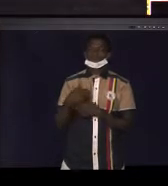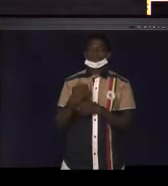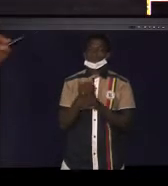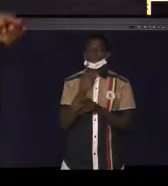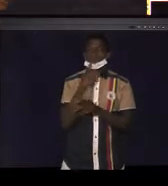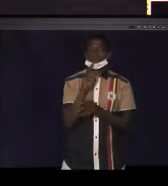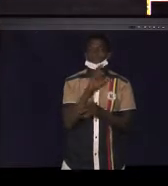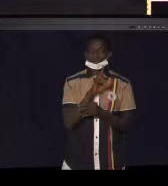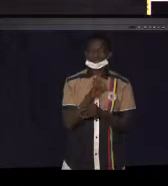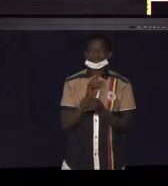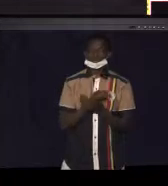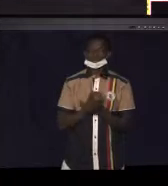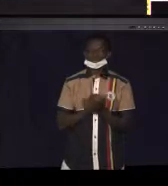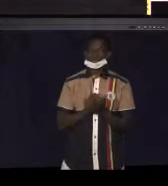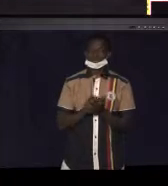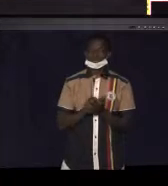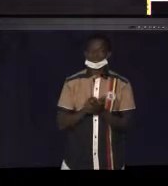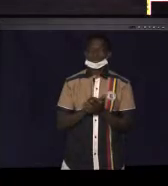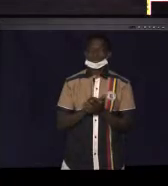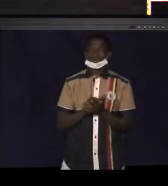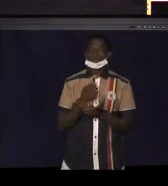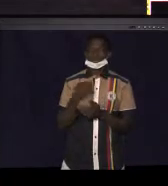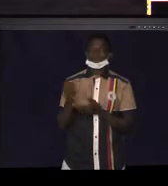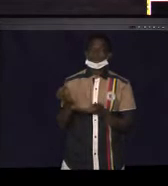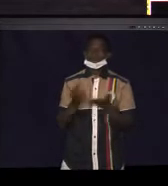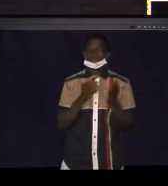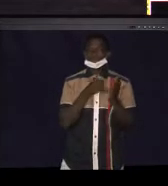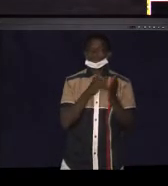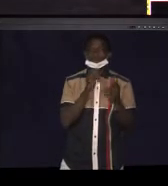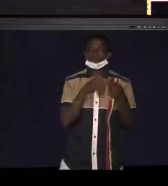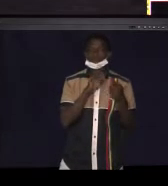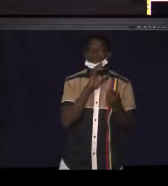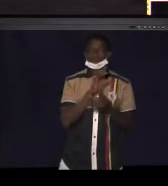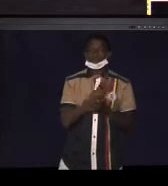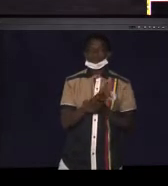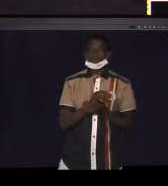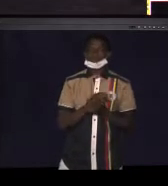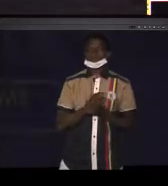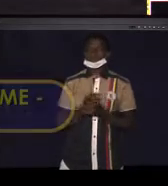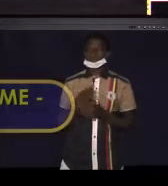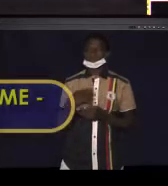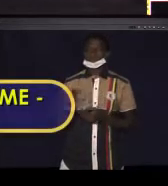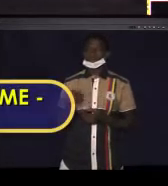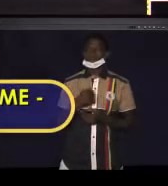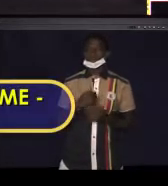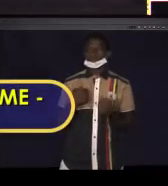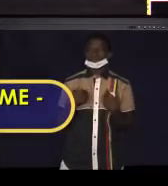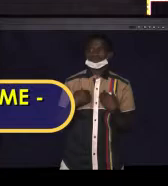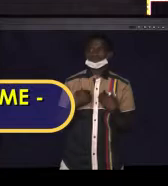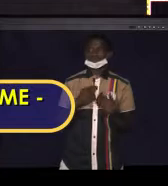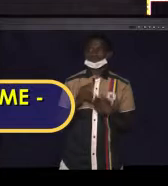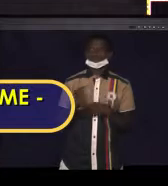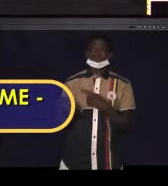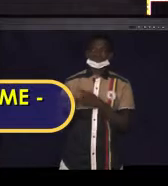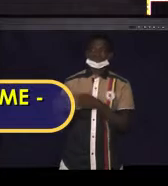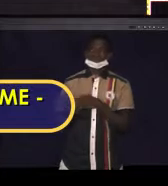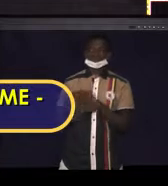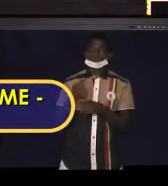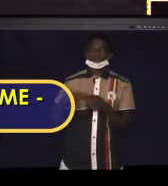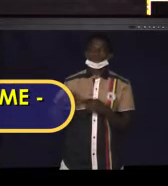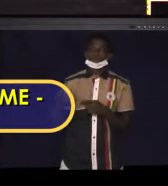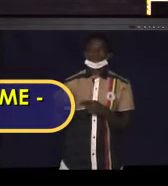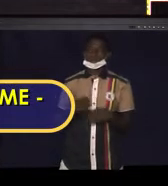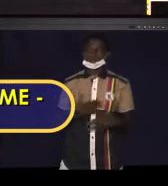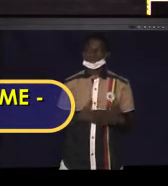centiliters make 1 liter. So you take 100 centiliters and take it to the 1 liter. And so we will have that one go over to the